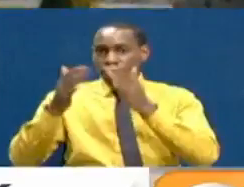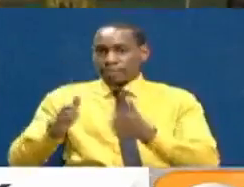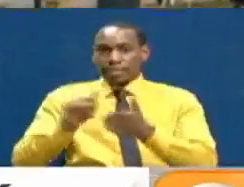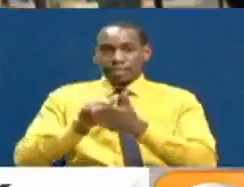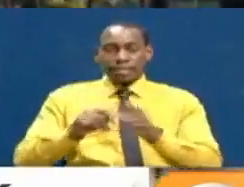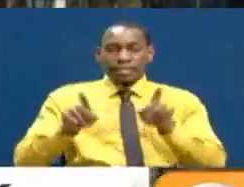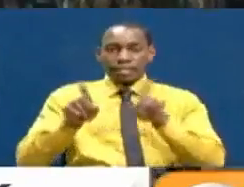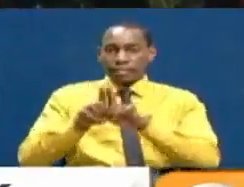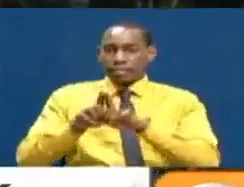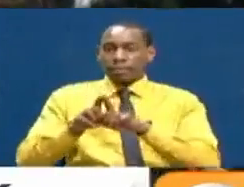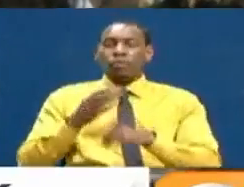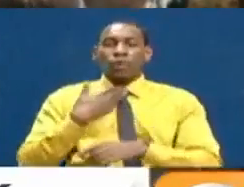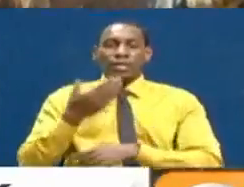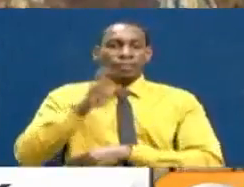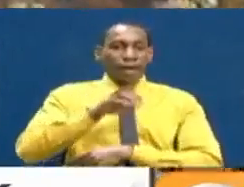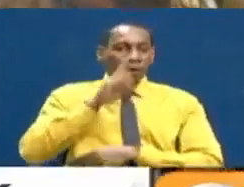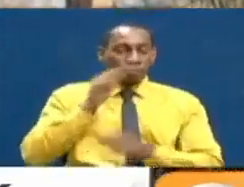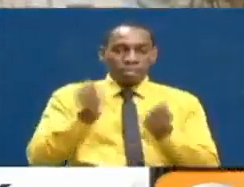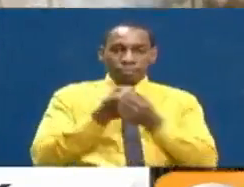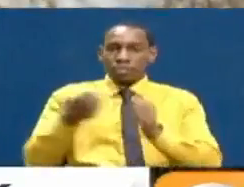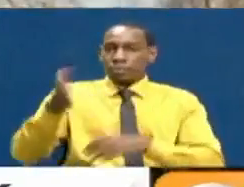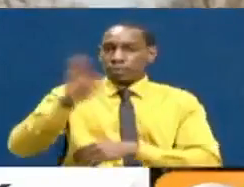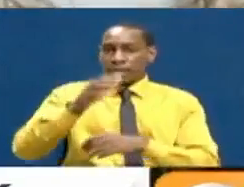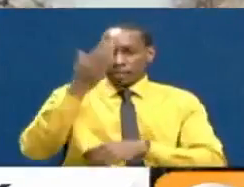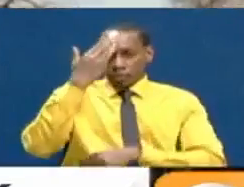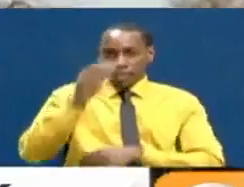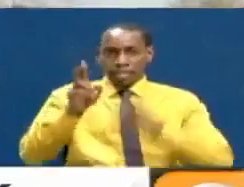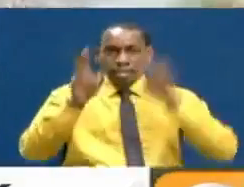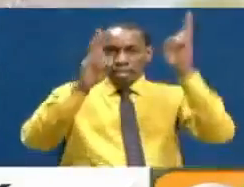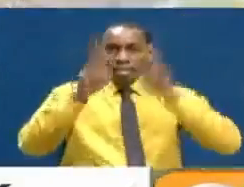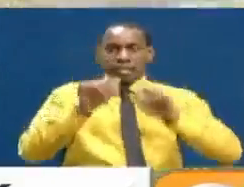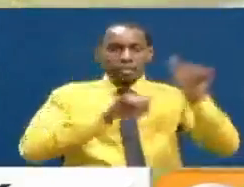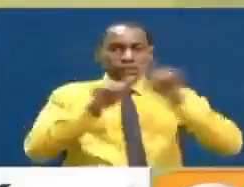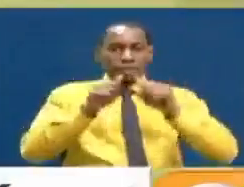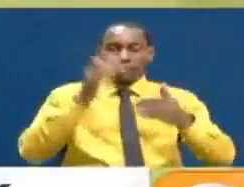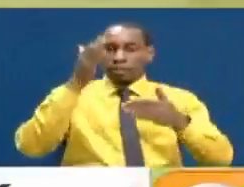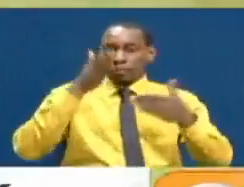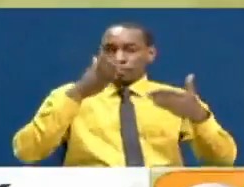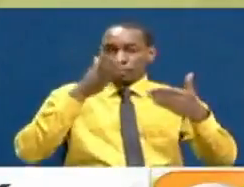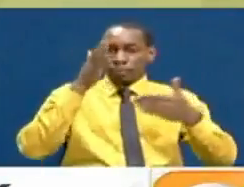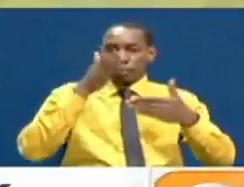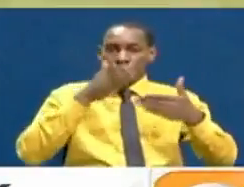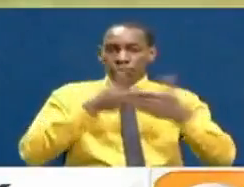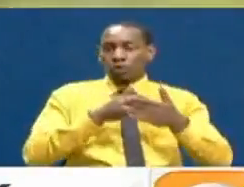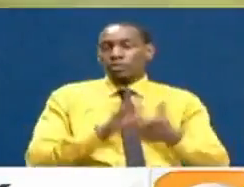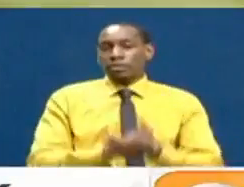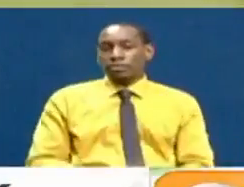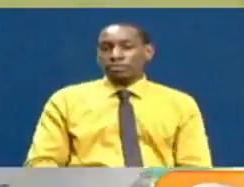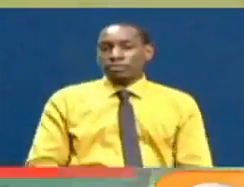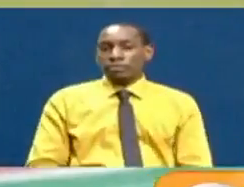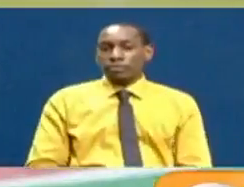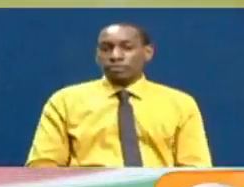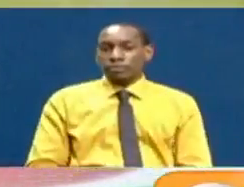are homesick but can't travel back because international travel has been halted. Bernard Ndong for Citizen TV.